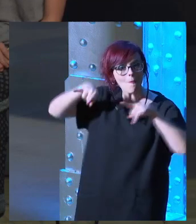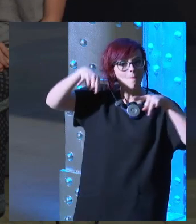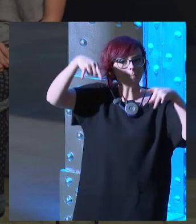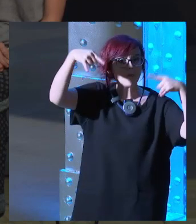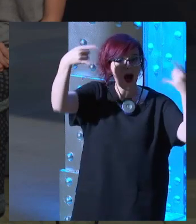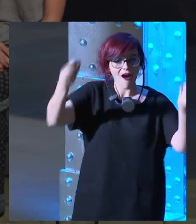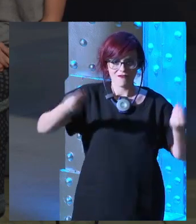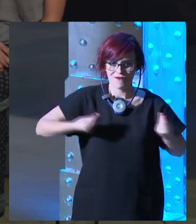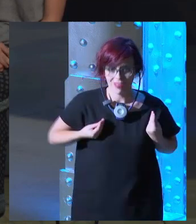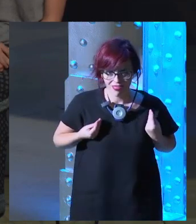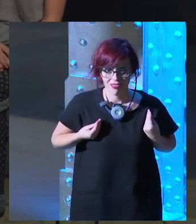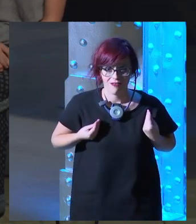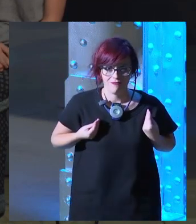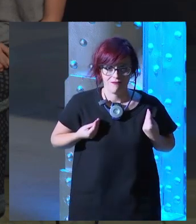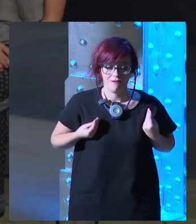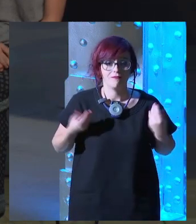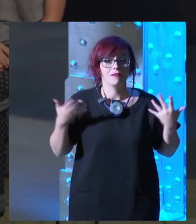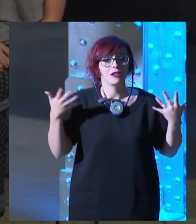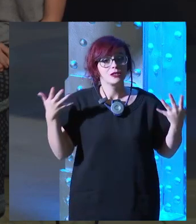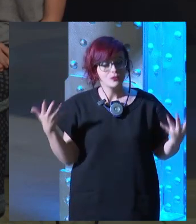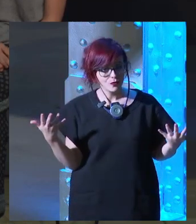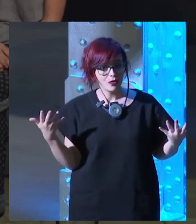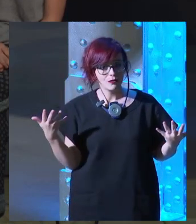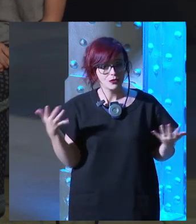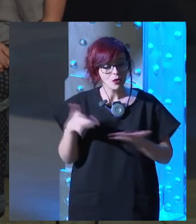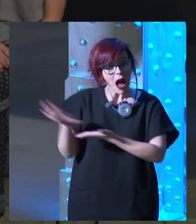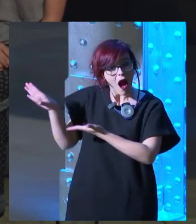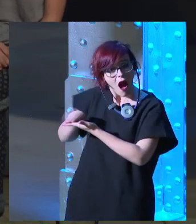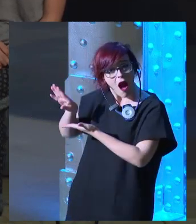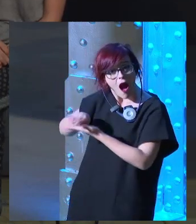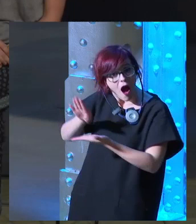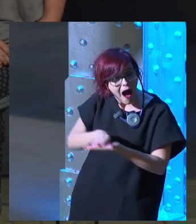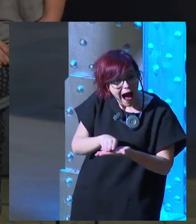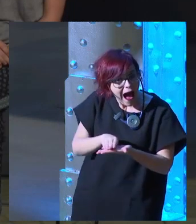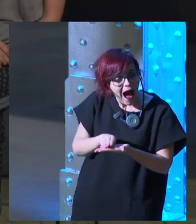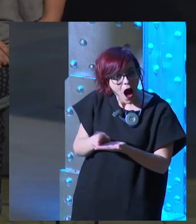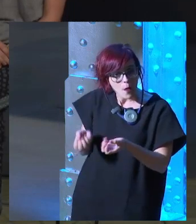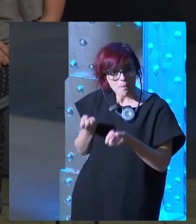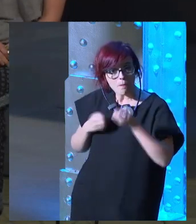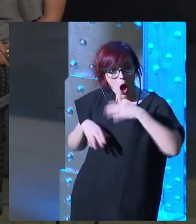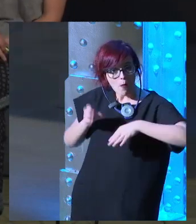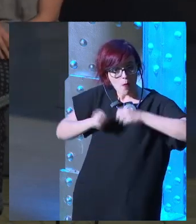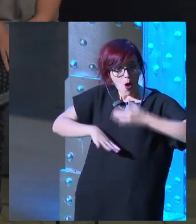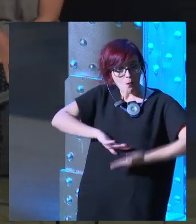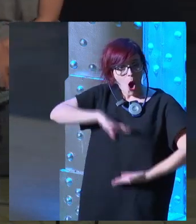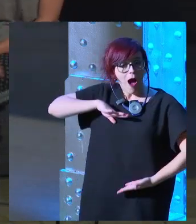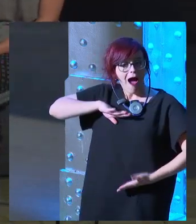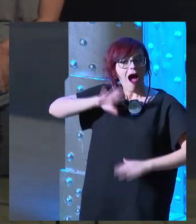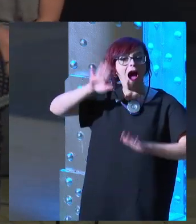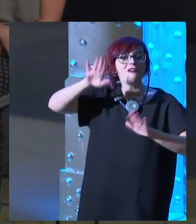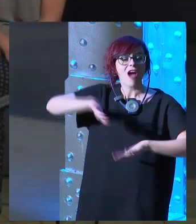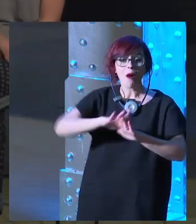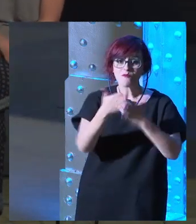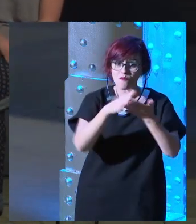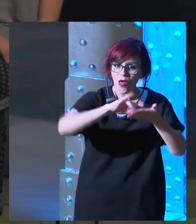imagine. All of those things come to bear on the project, and not one thing but multiple things. If you